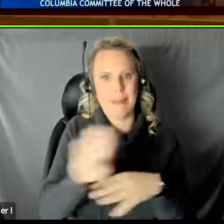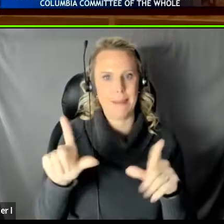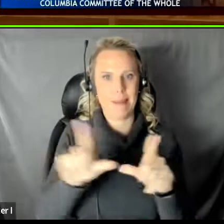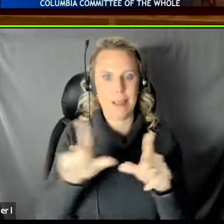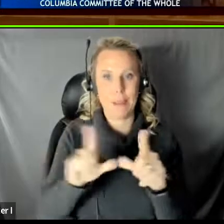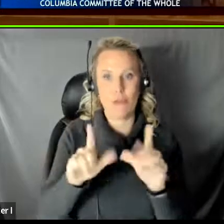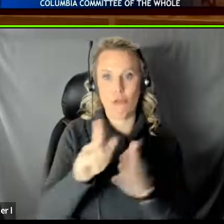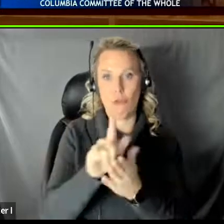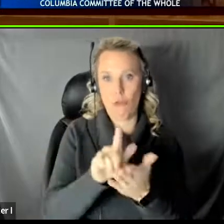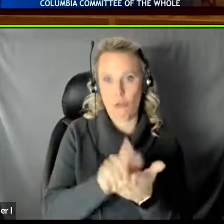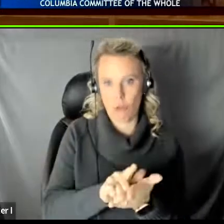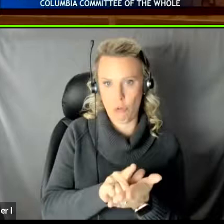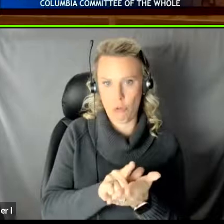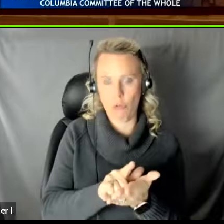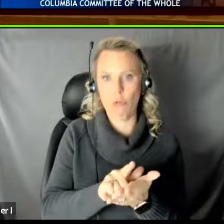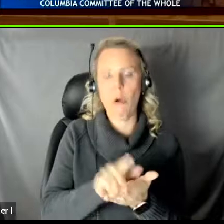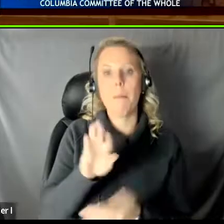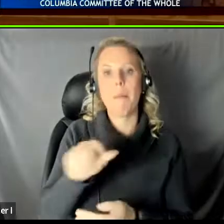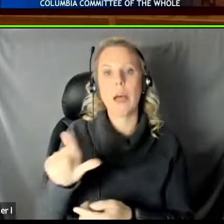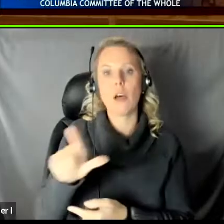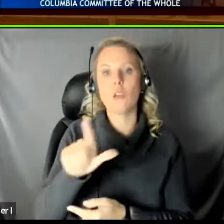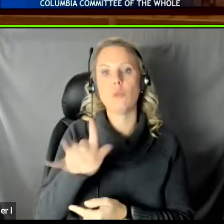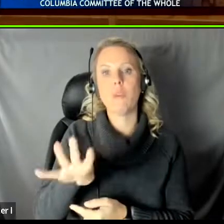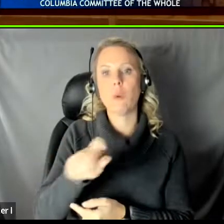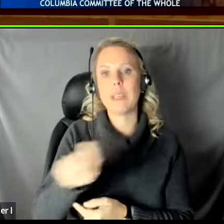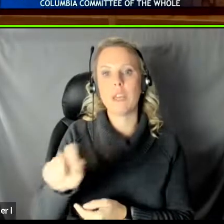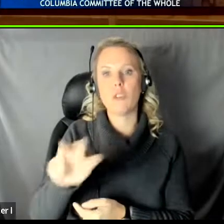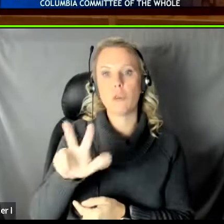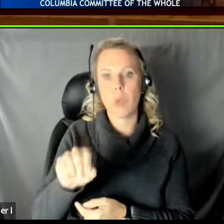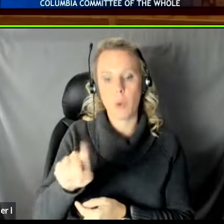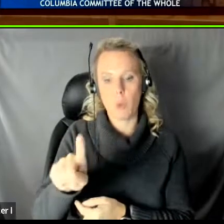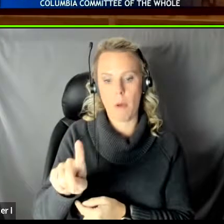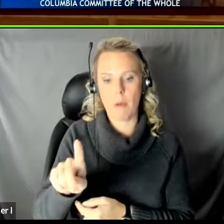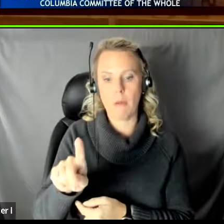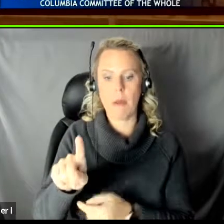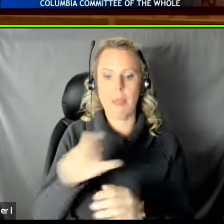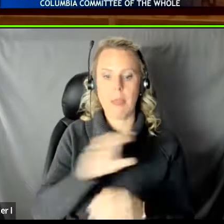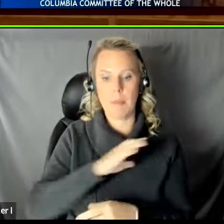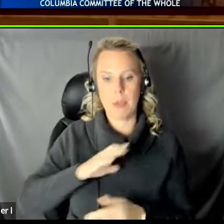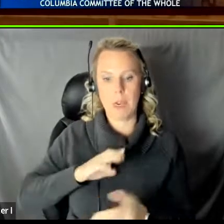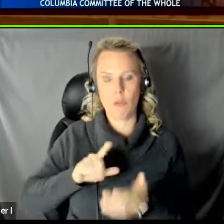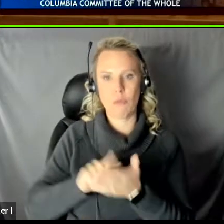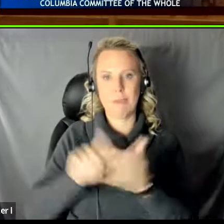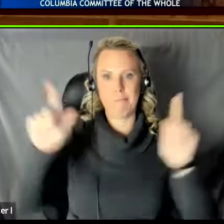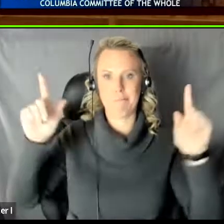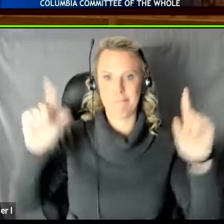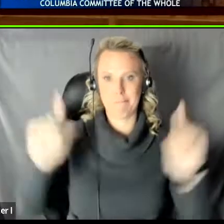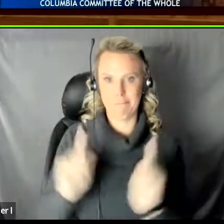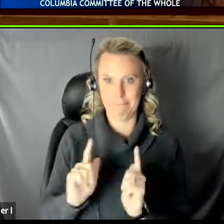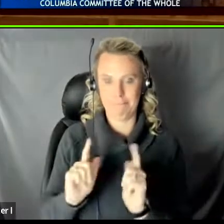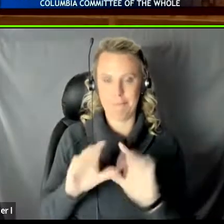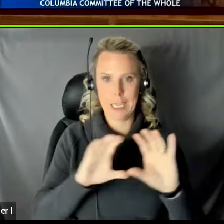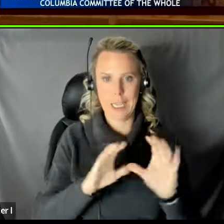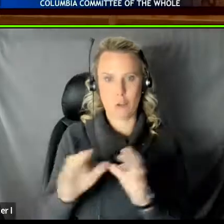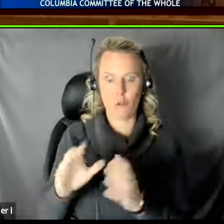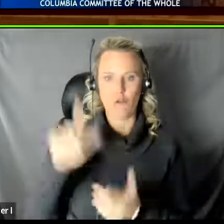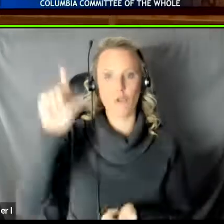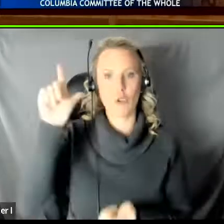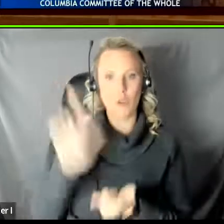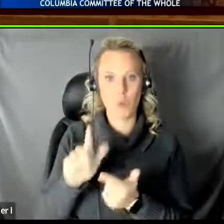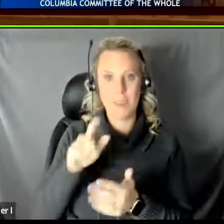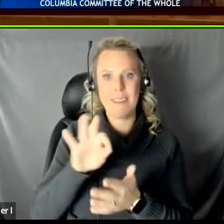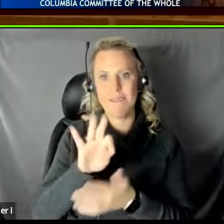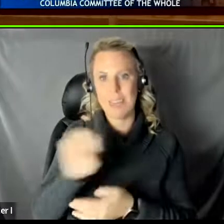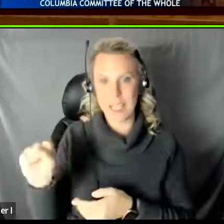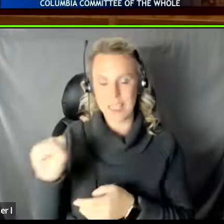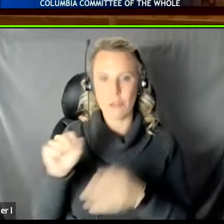licensing law, Bill 24301, the committee print, significantly narrows the number of license categories, reduces licensing fees